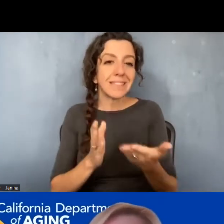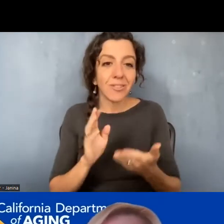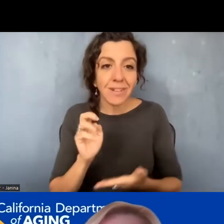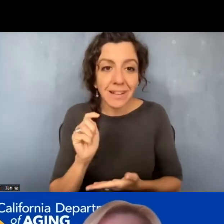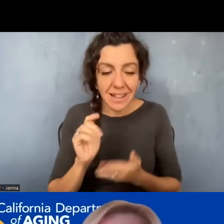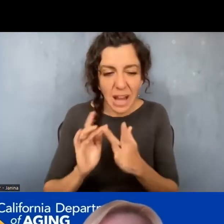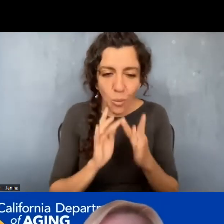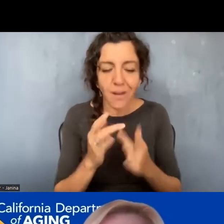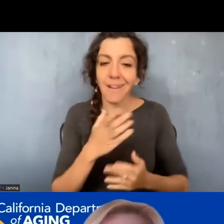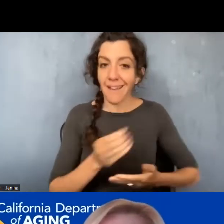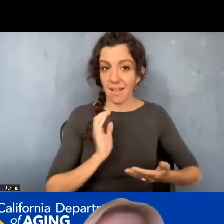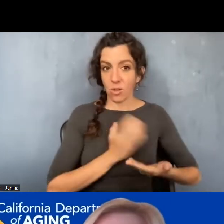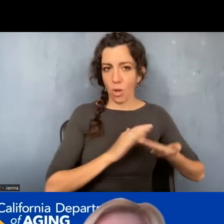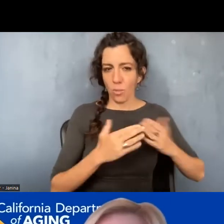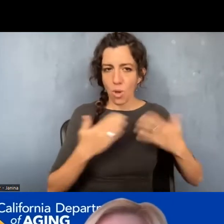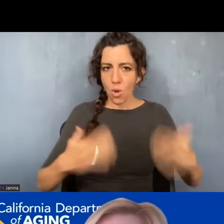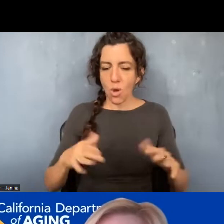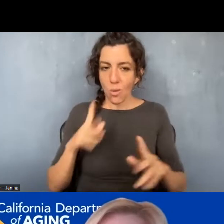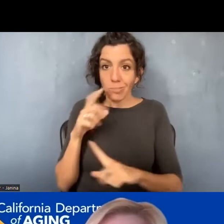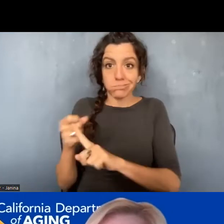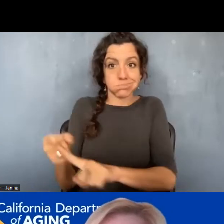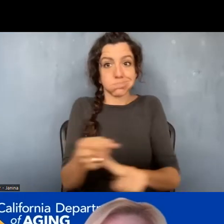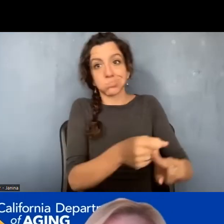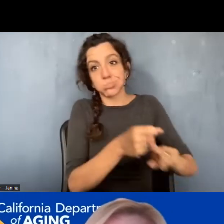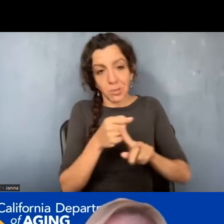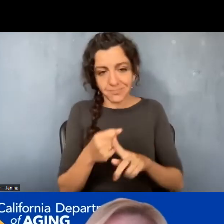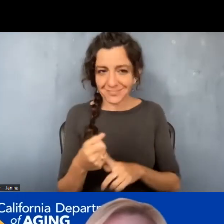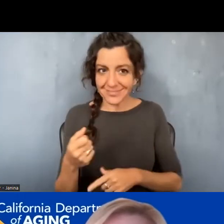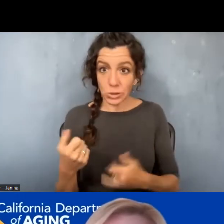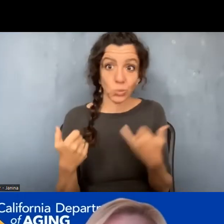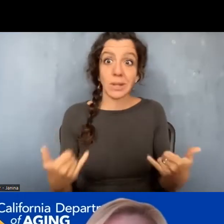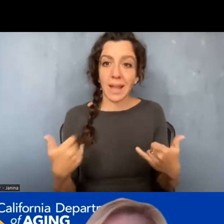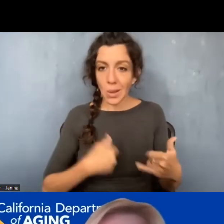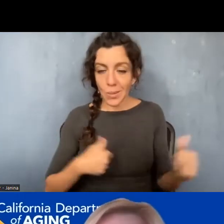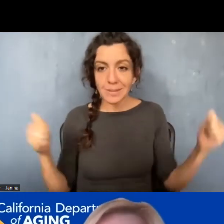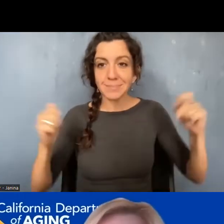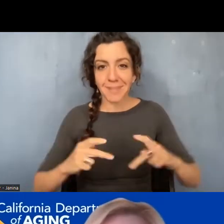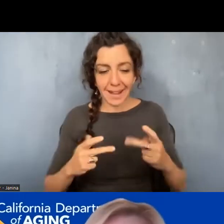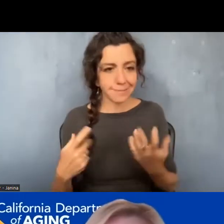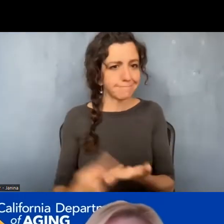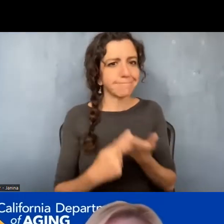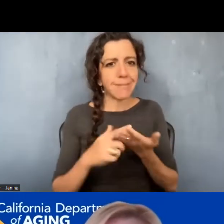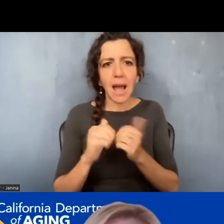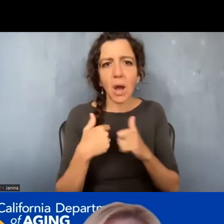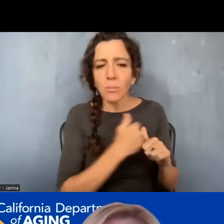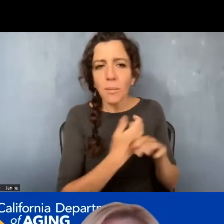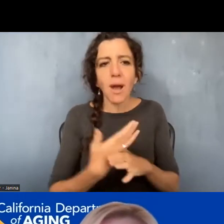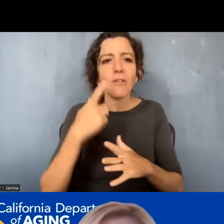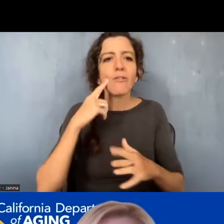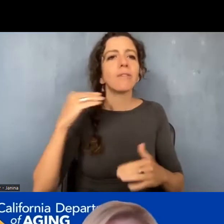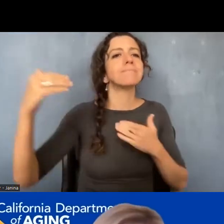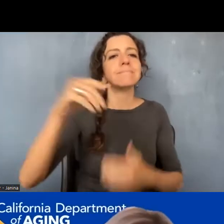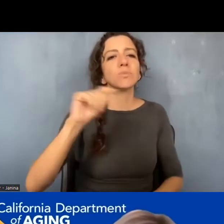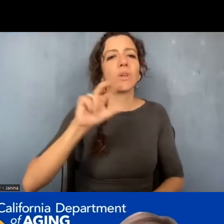communities. So that's why we're here today, to talk about how we prepare for 2030 as a state. Next